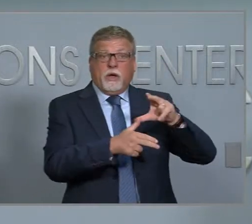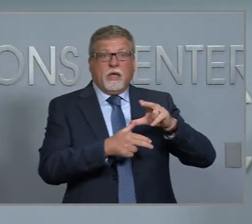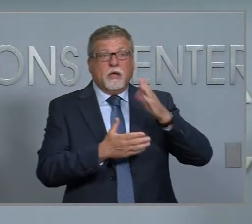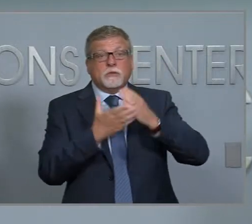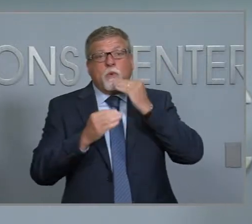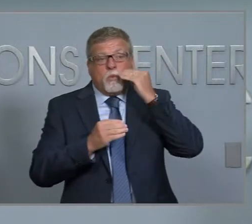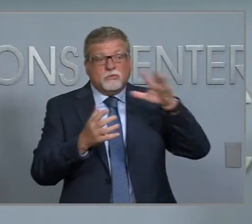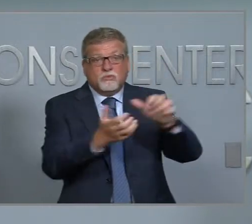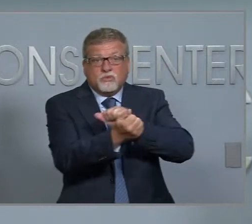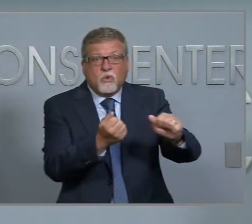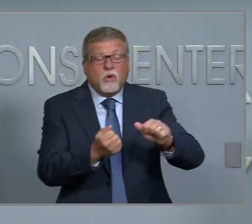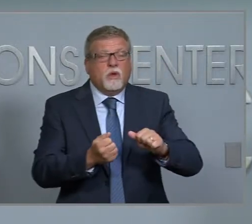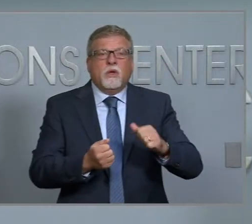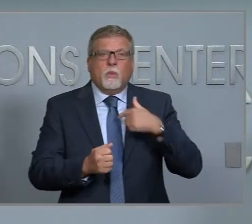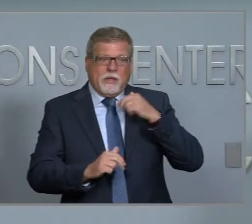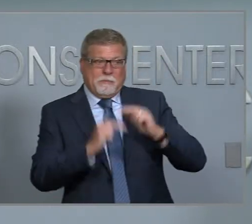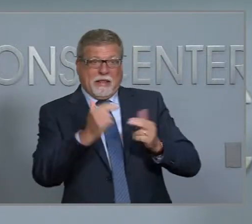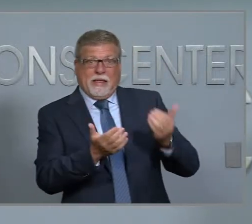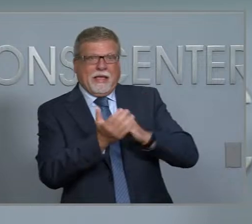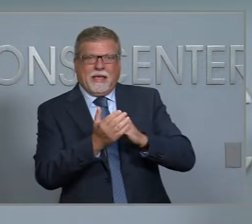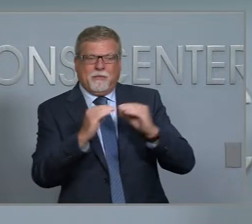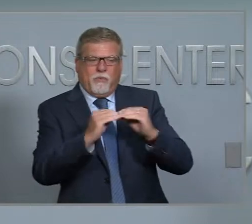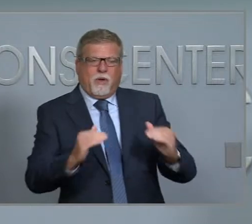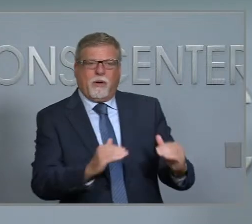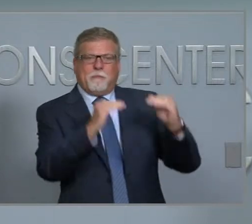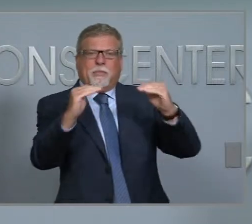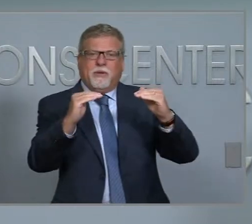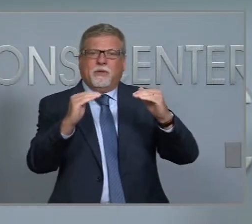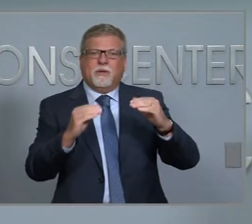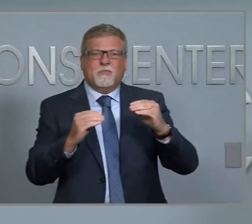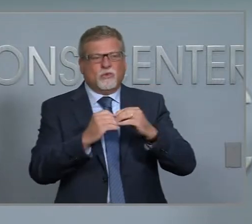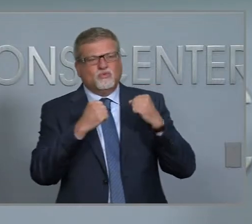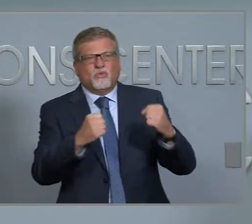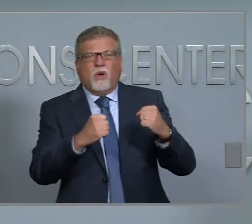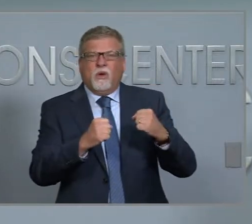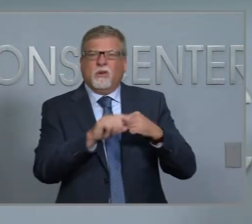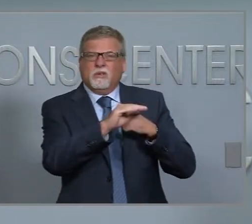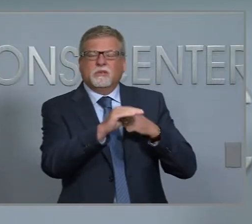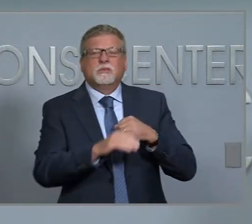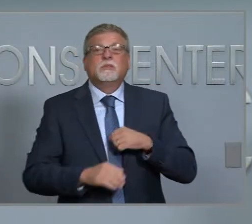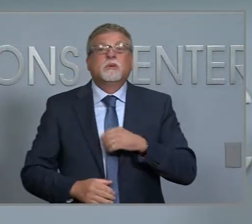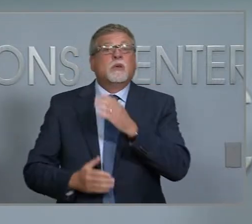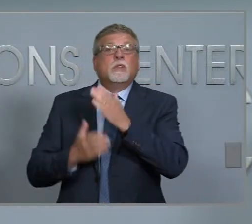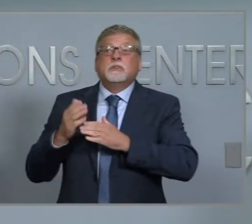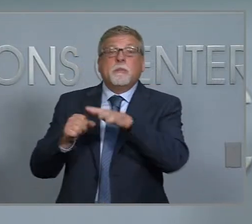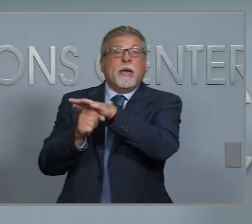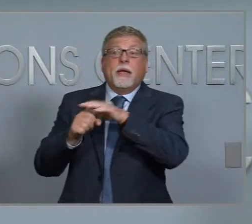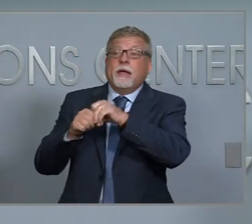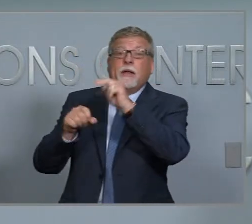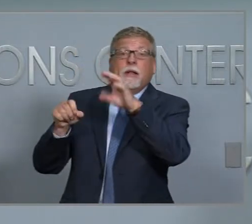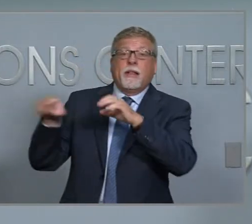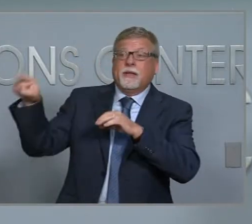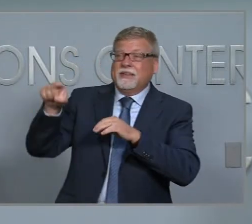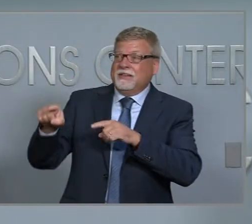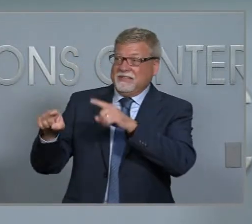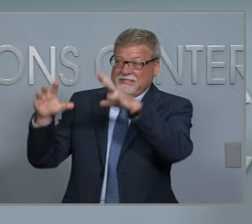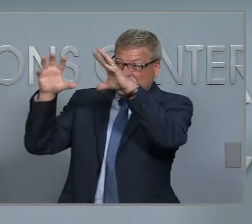resilient. We have had areas of our state that we've just simply decided not to rebuild